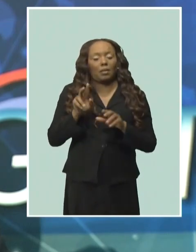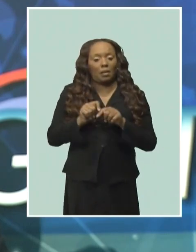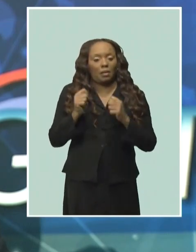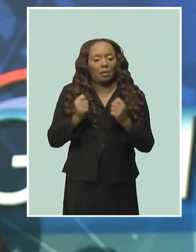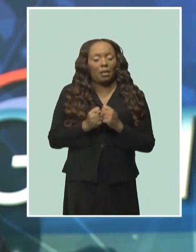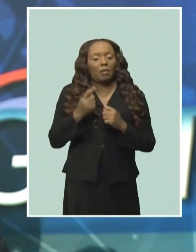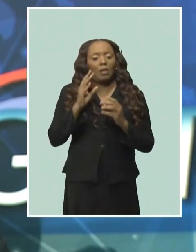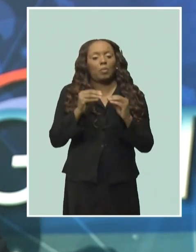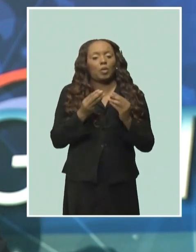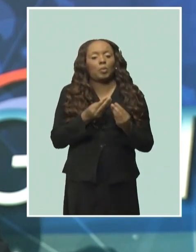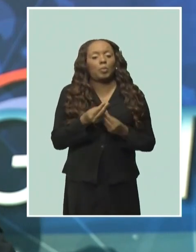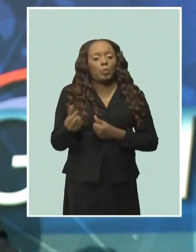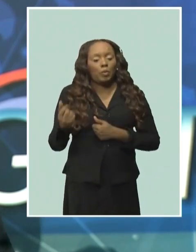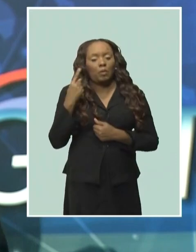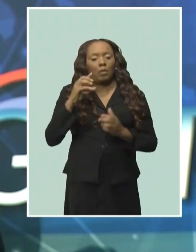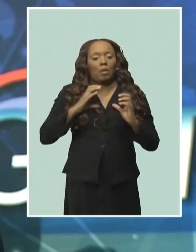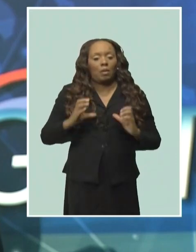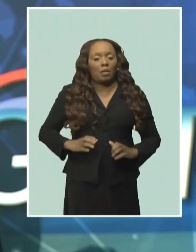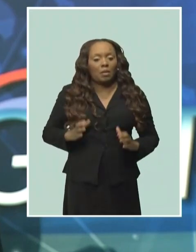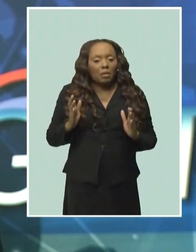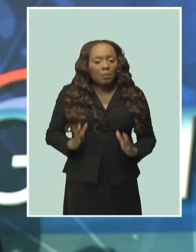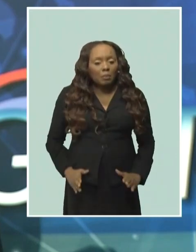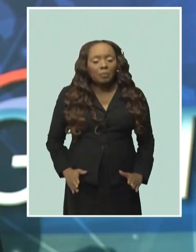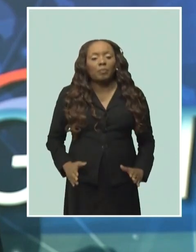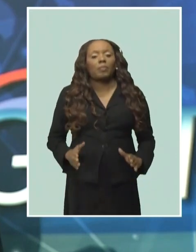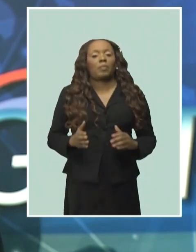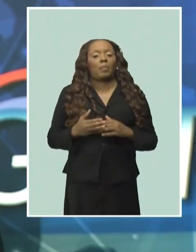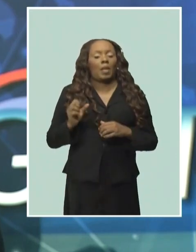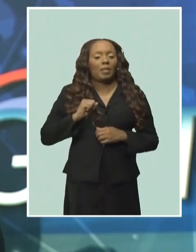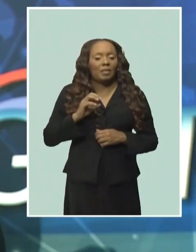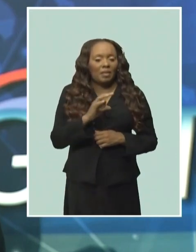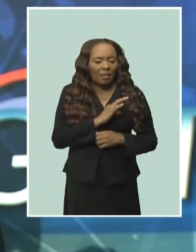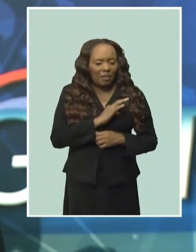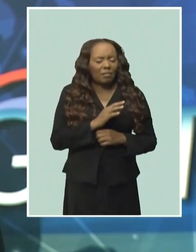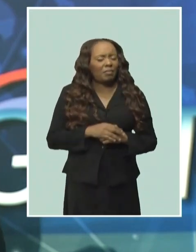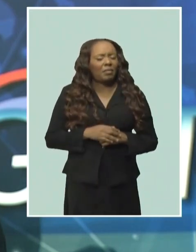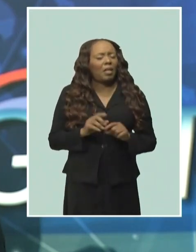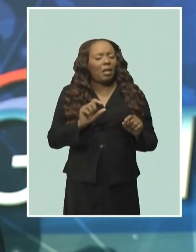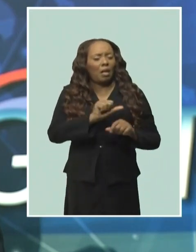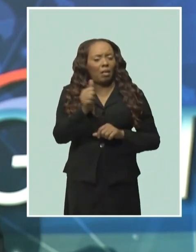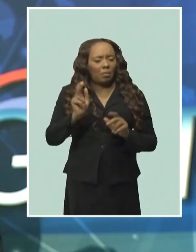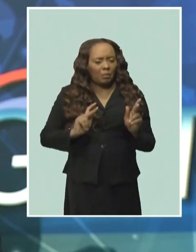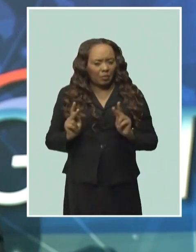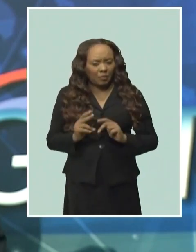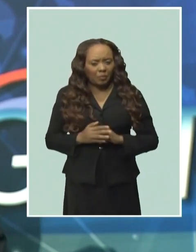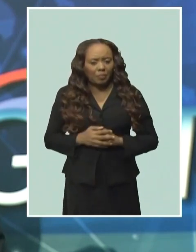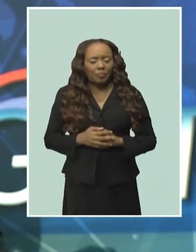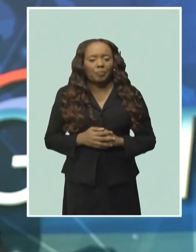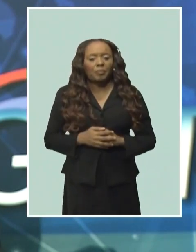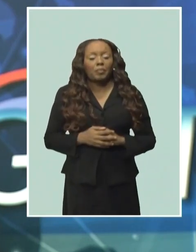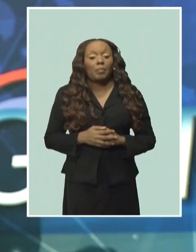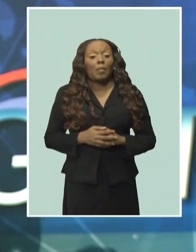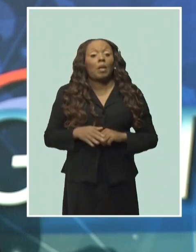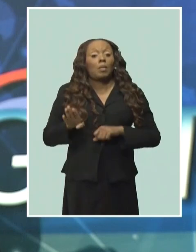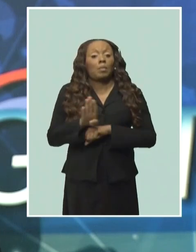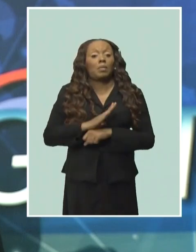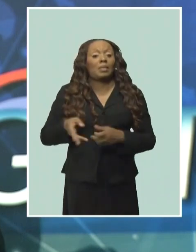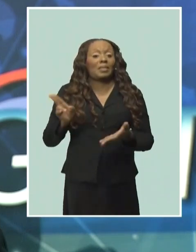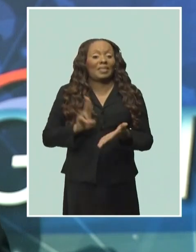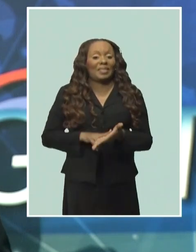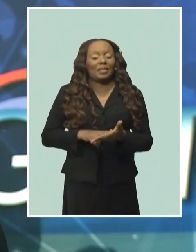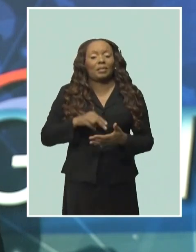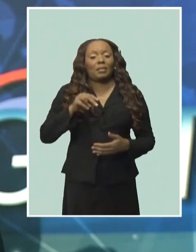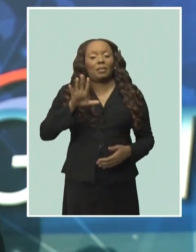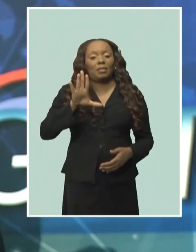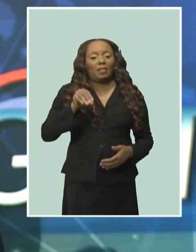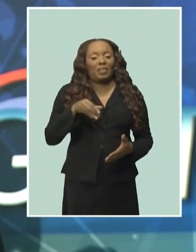for the employees, customers and suppliers. Barbados has inked a $50 million loan with the